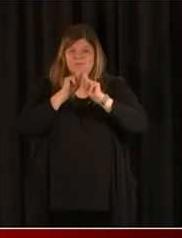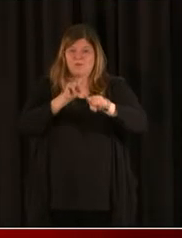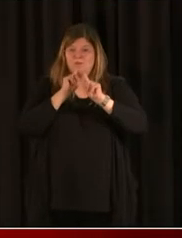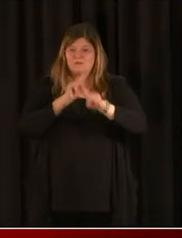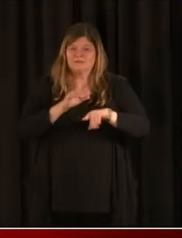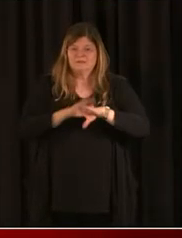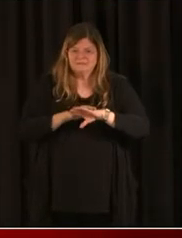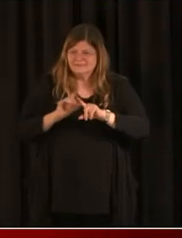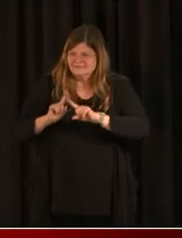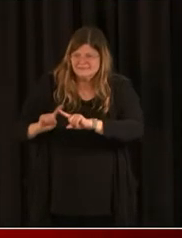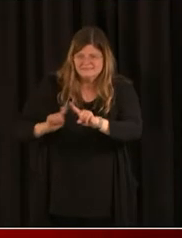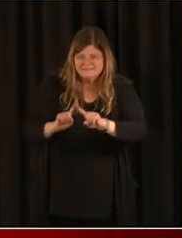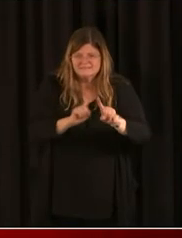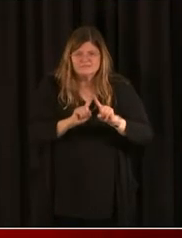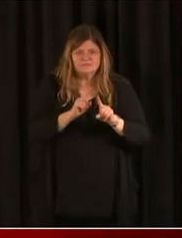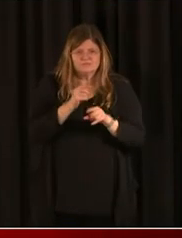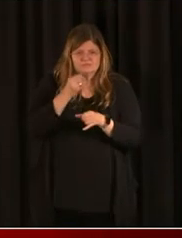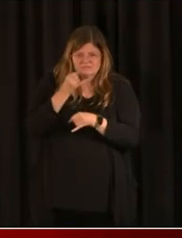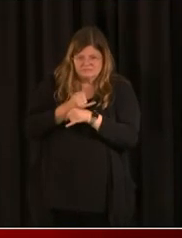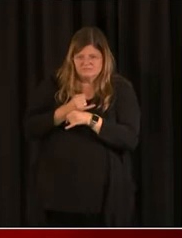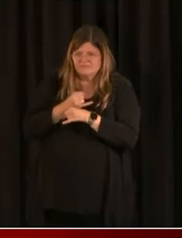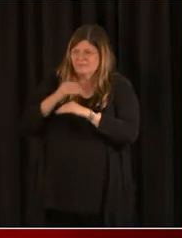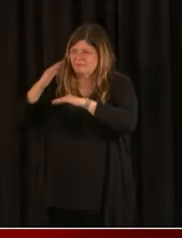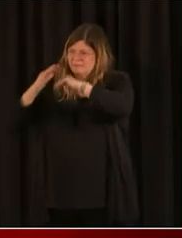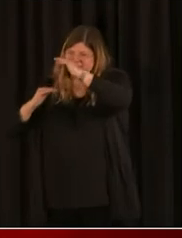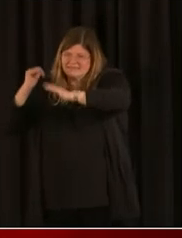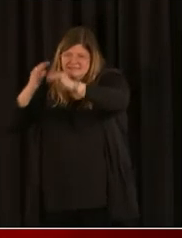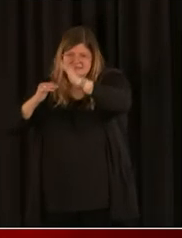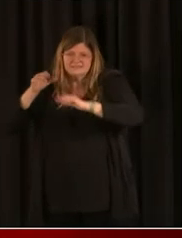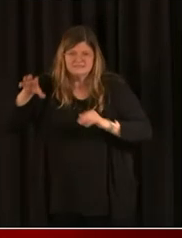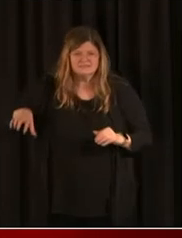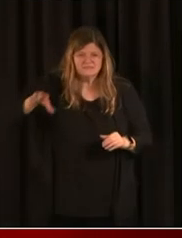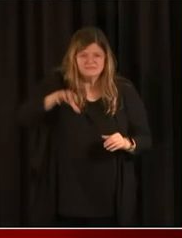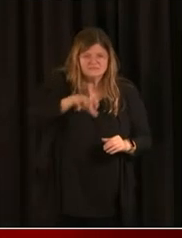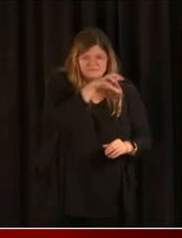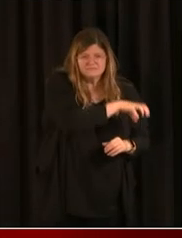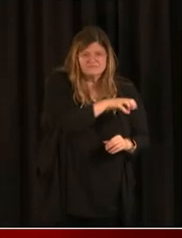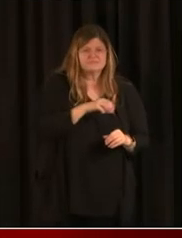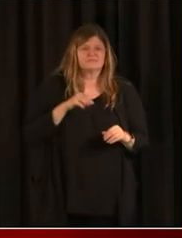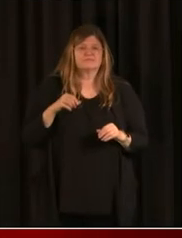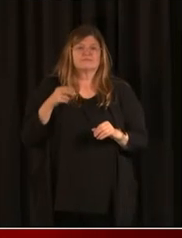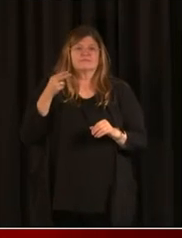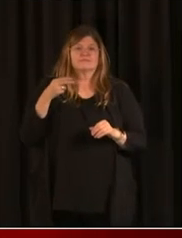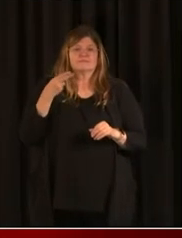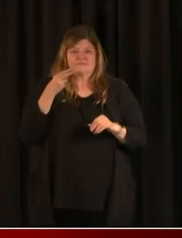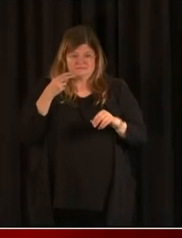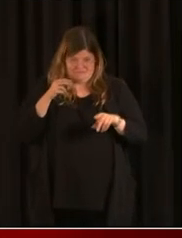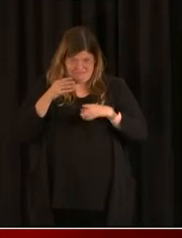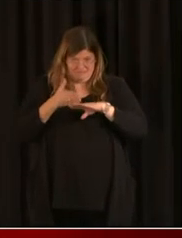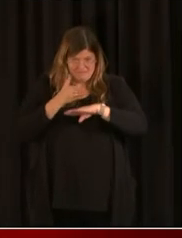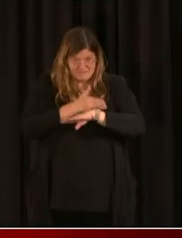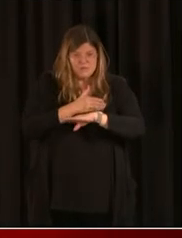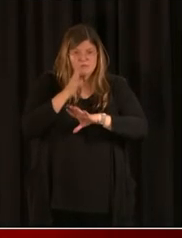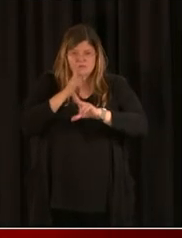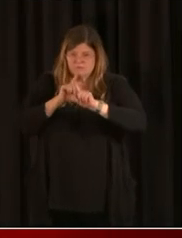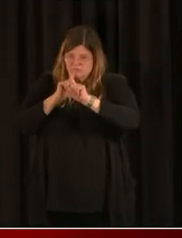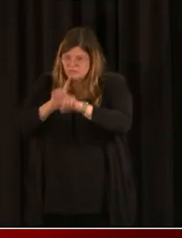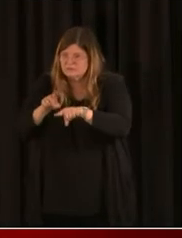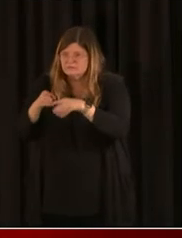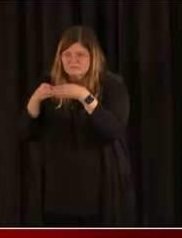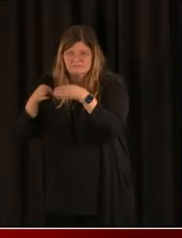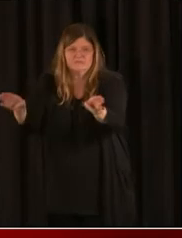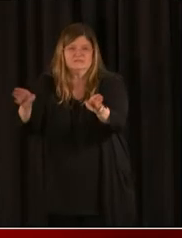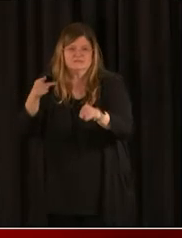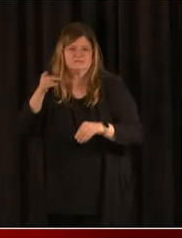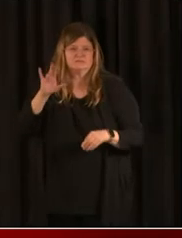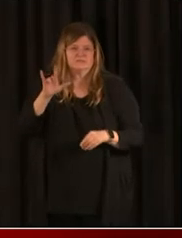positive cases. Also, we've reported all of our HVAC enhancements for the public, and we continue to provide a